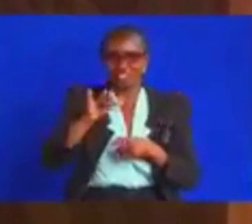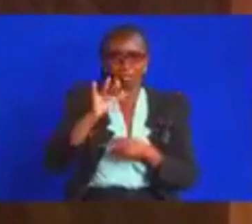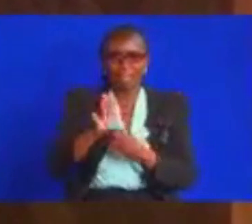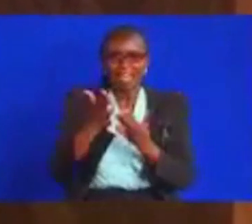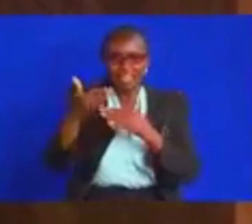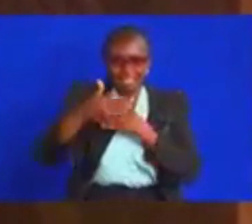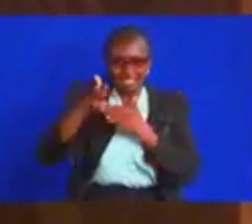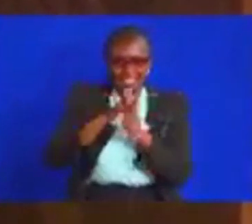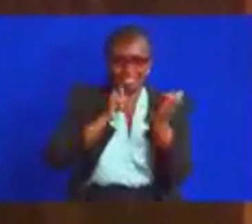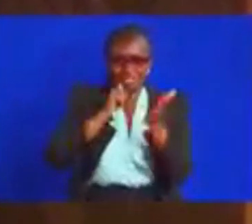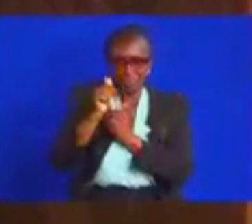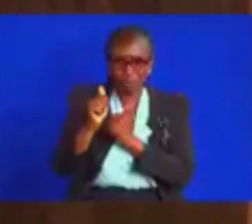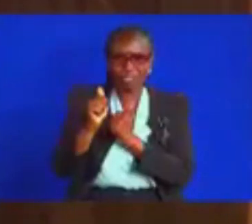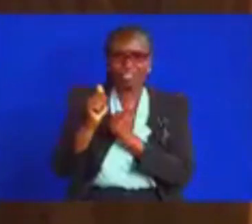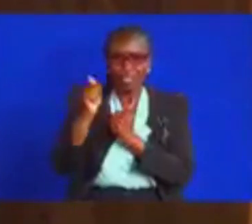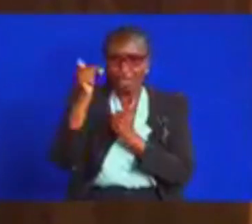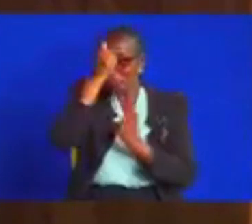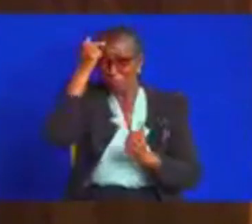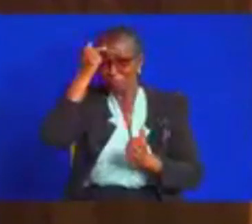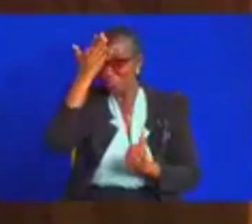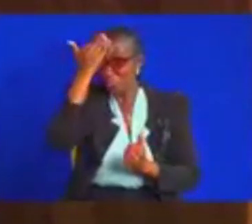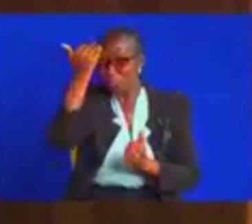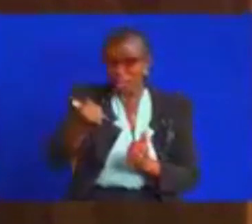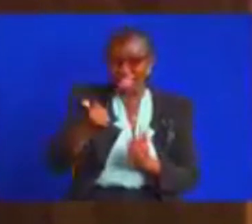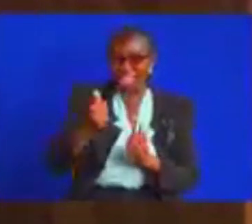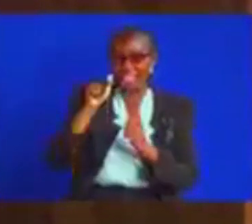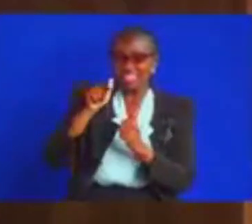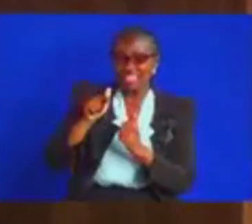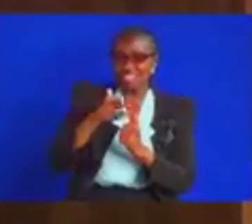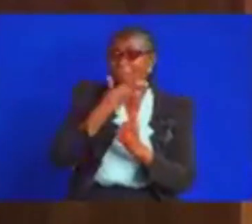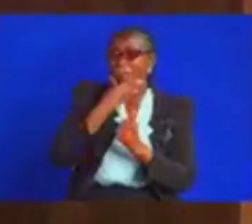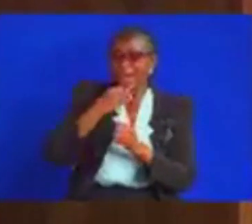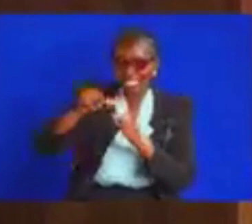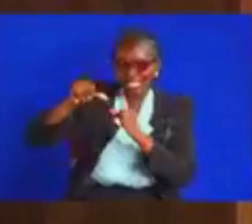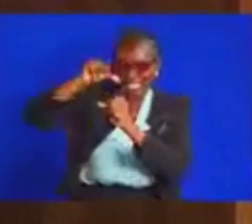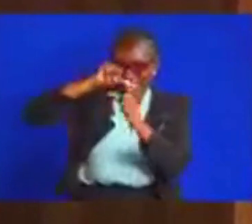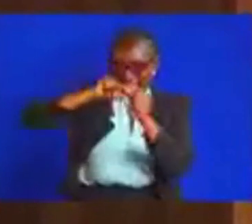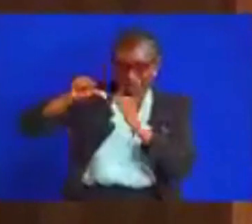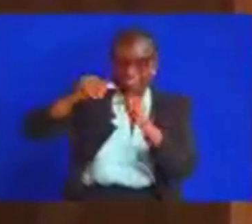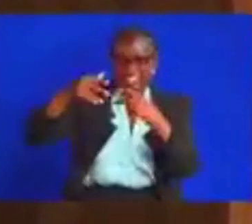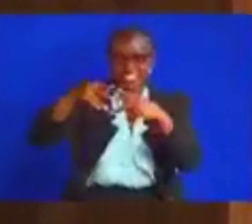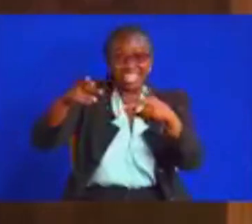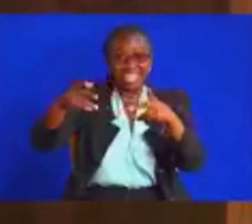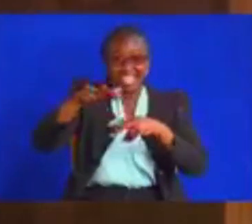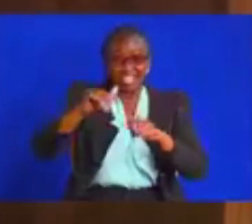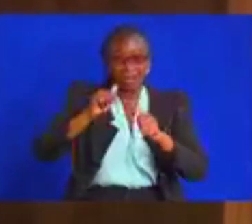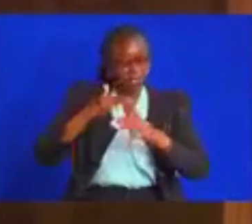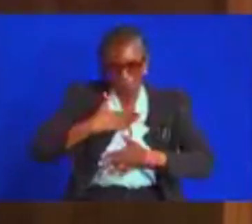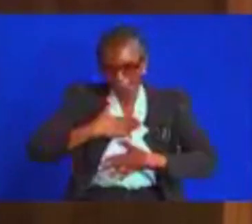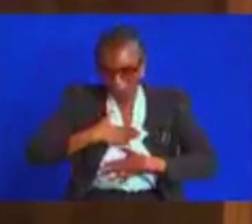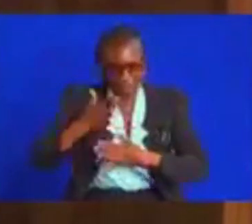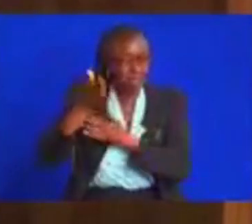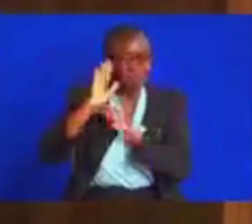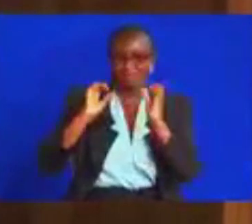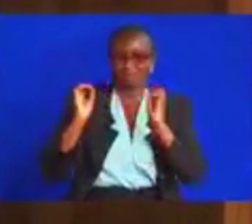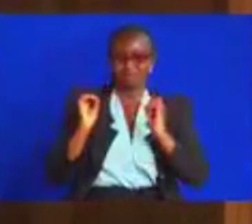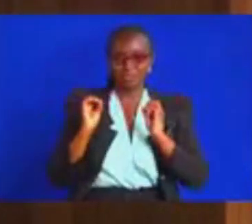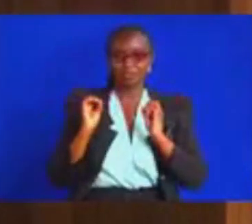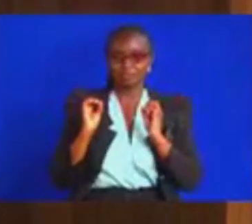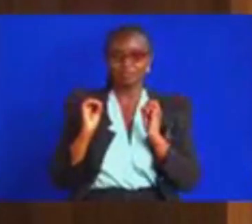ruined. Literally, because he was immersed in a territory that did not honor God.